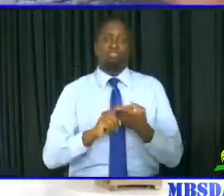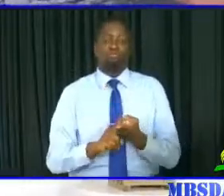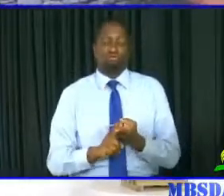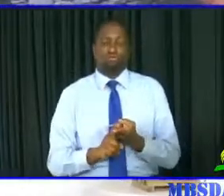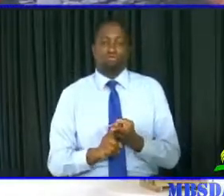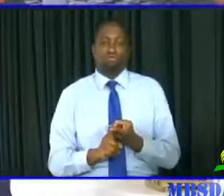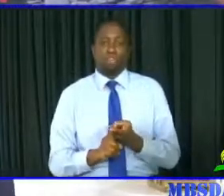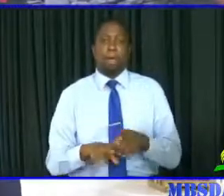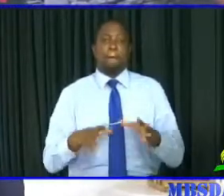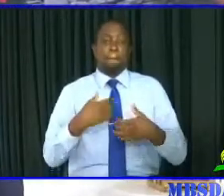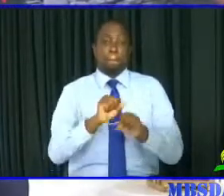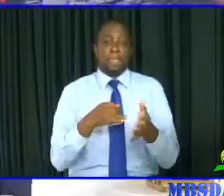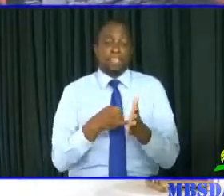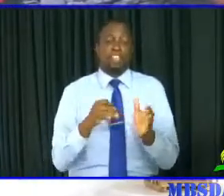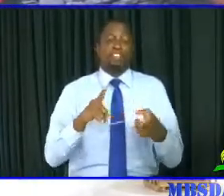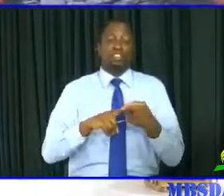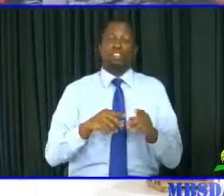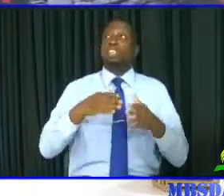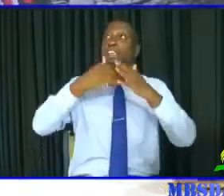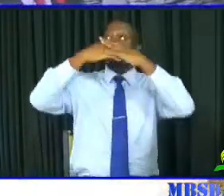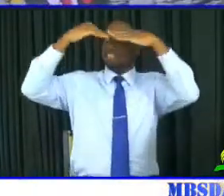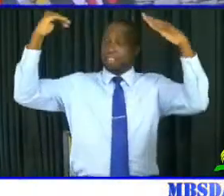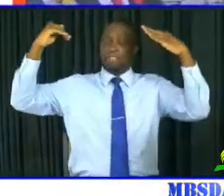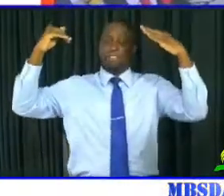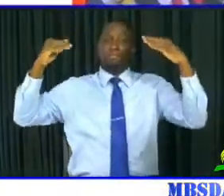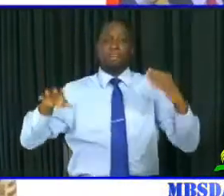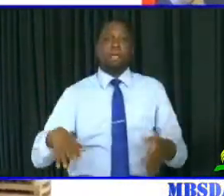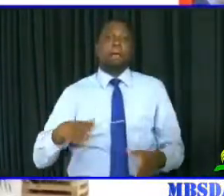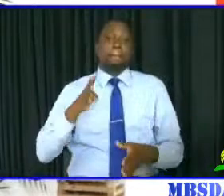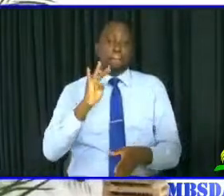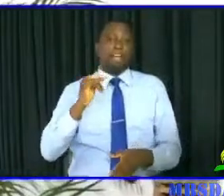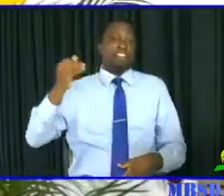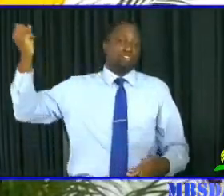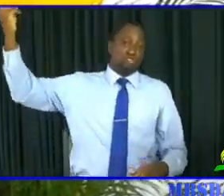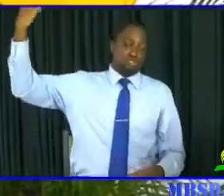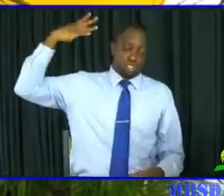Christianity. Yes, it is difficult, but by the grace of God,